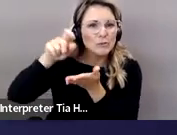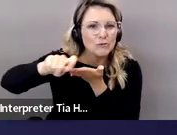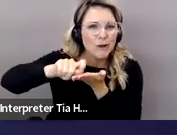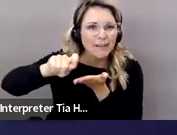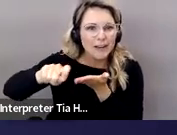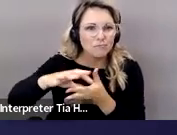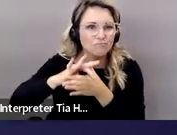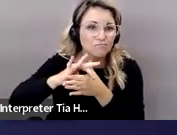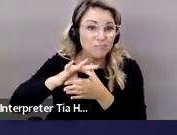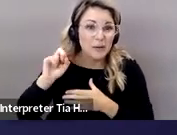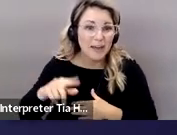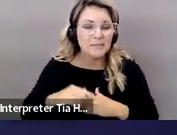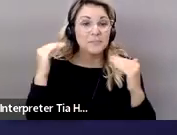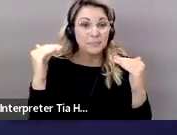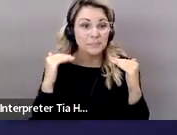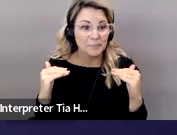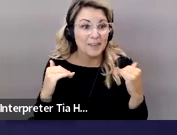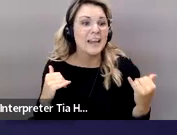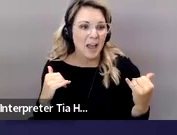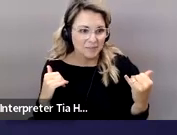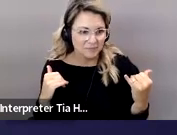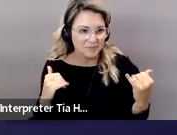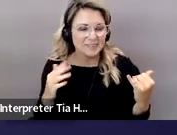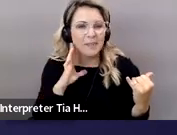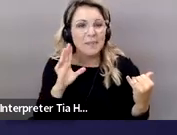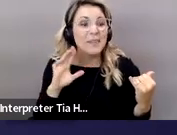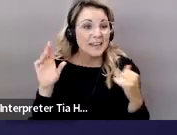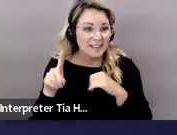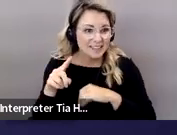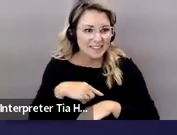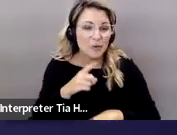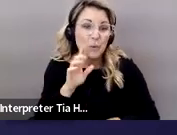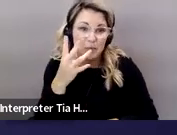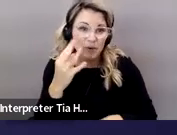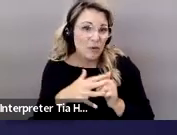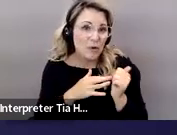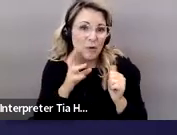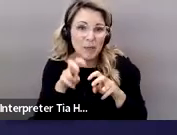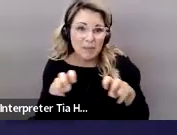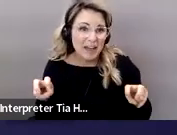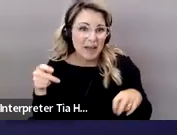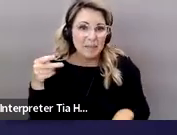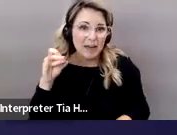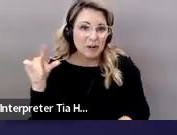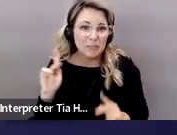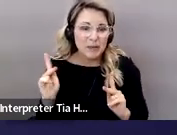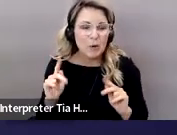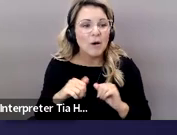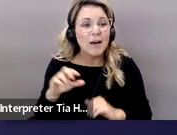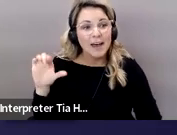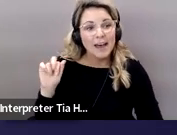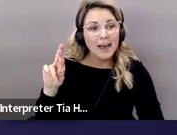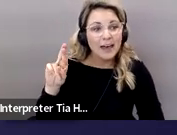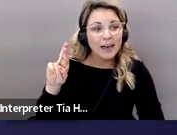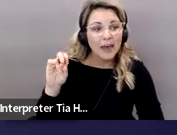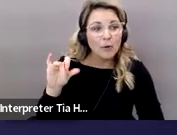am delighted to have our august panel here with us today, my friends and colleagues, Dr. Caroline Gooden,